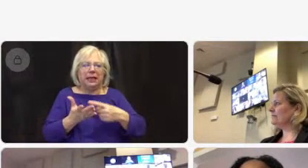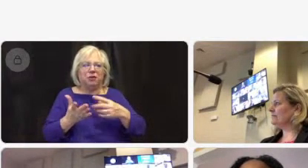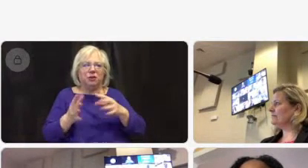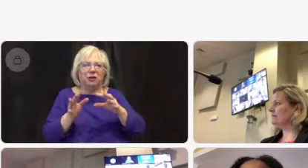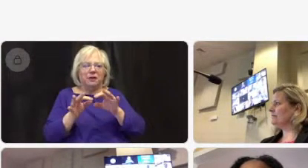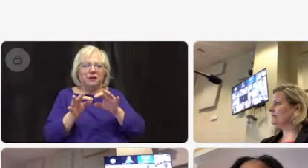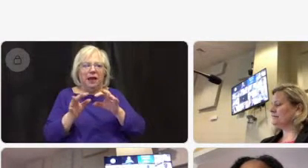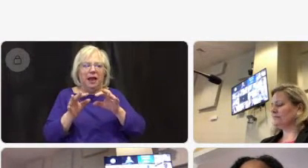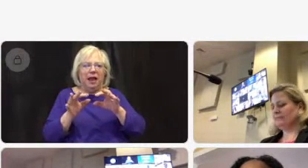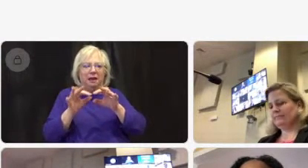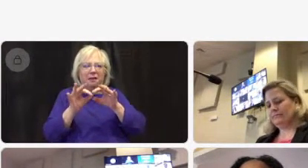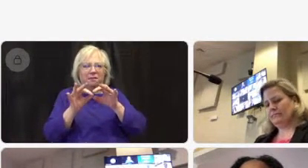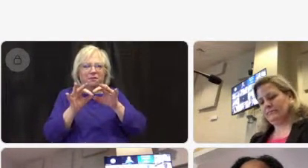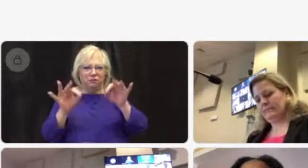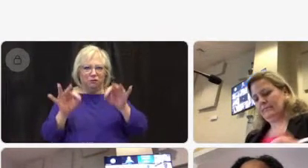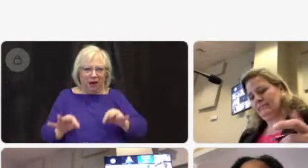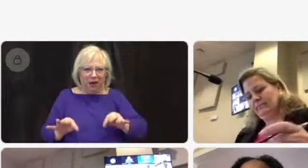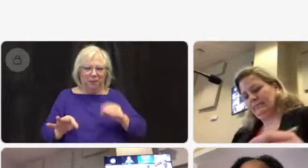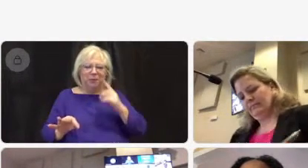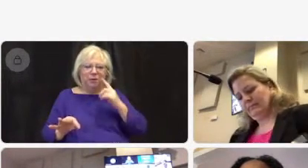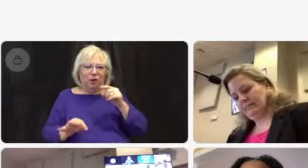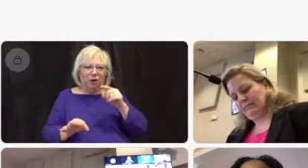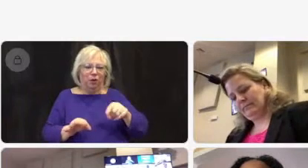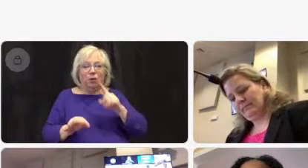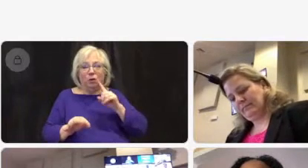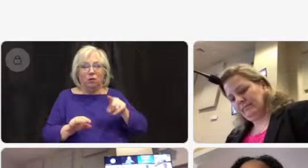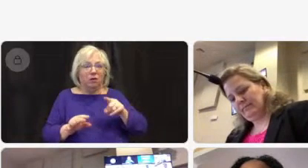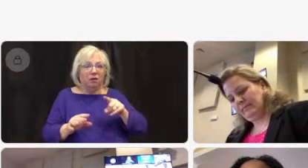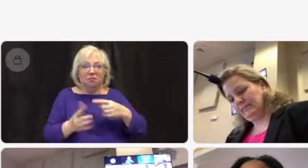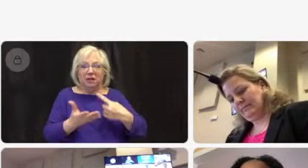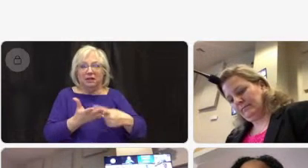Clearly, you all take it where you want to take it, but